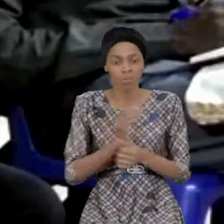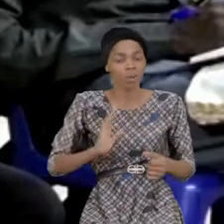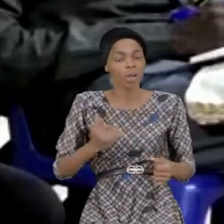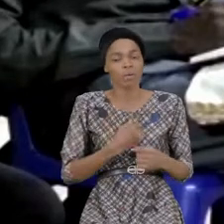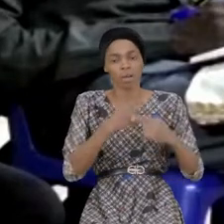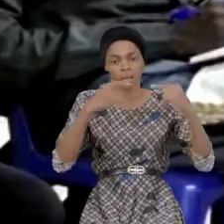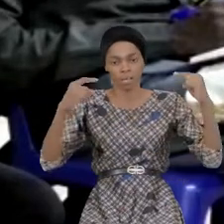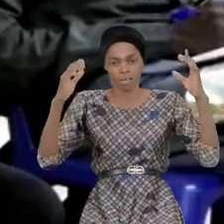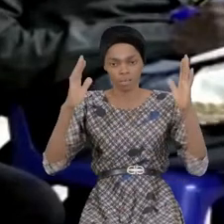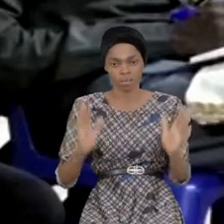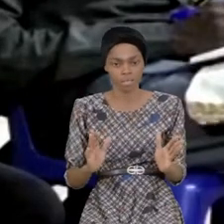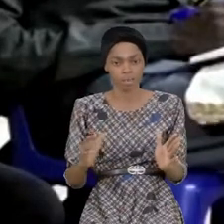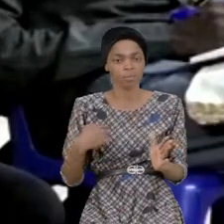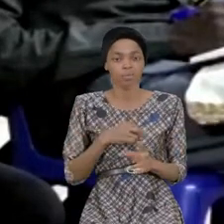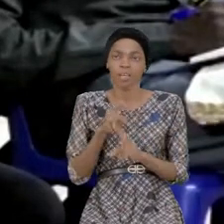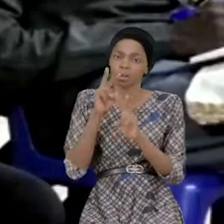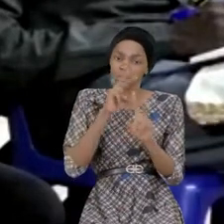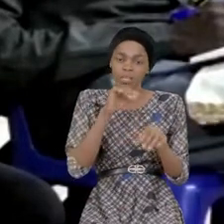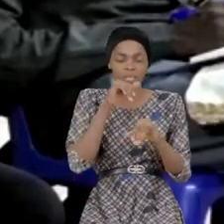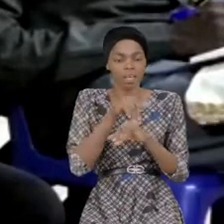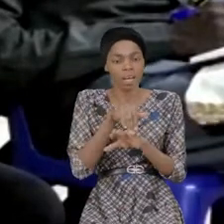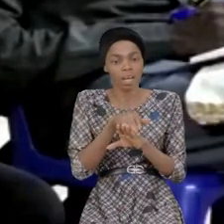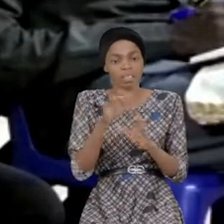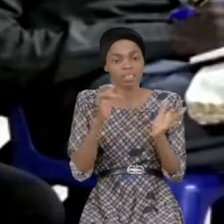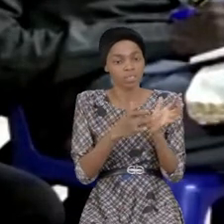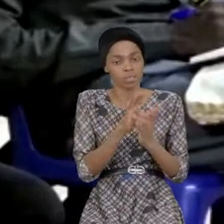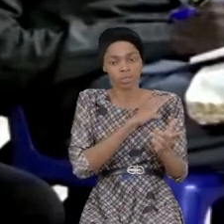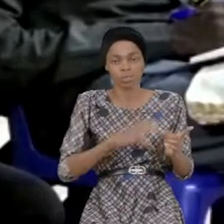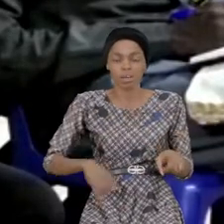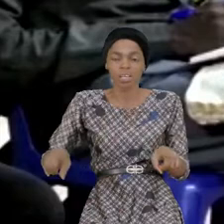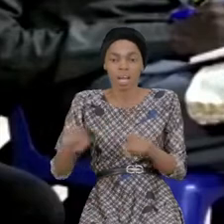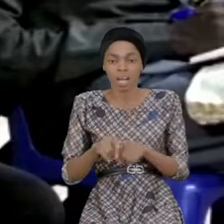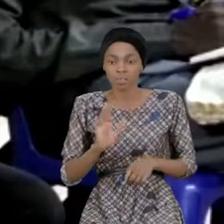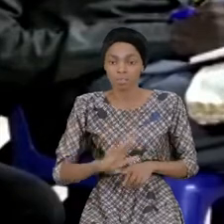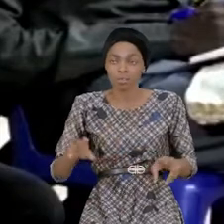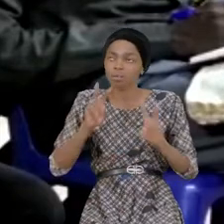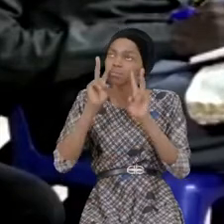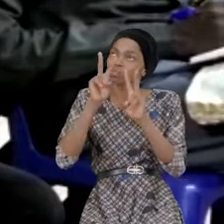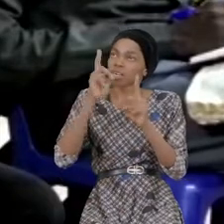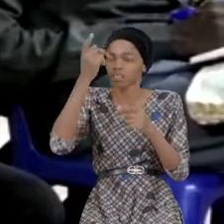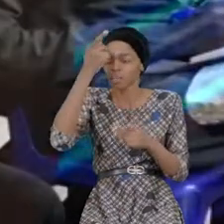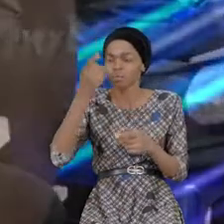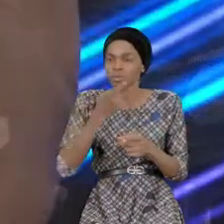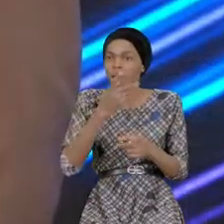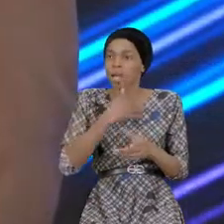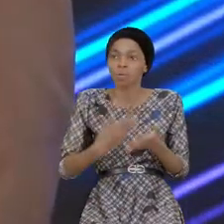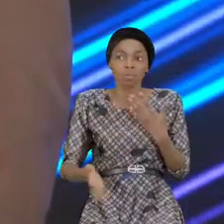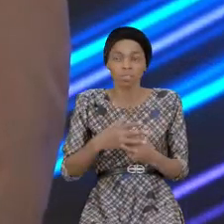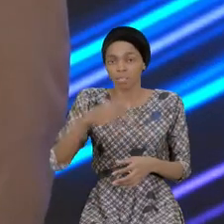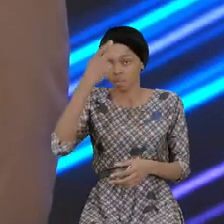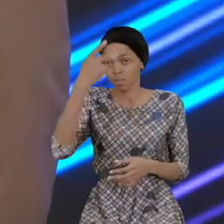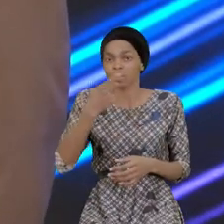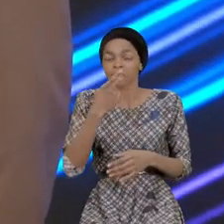We're looking at Christ like children look at their parents, and whatever the parents do, whatever